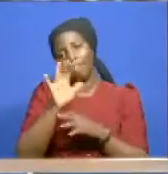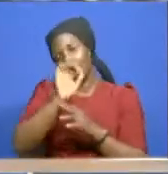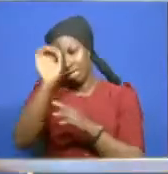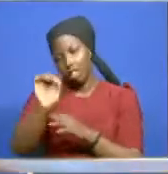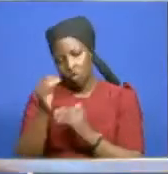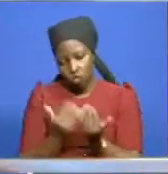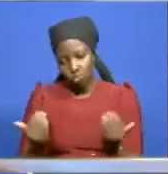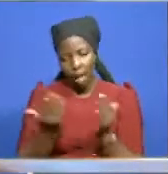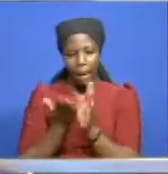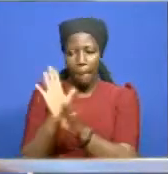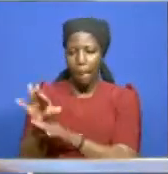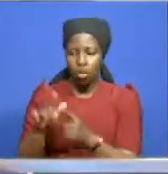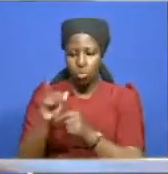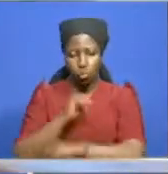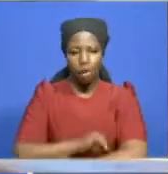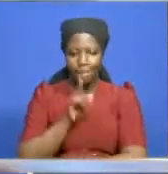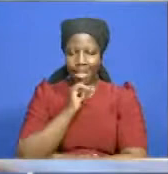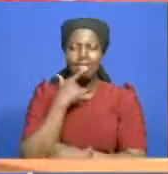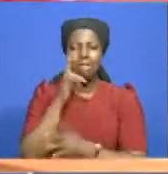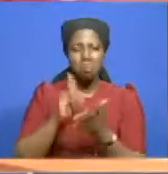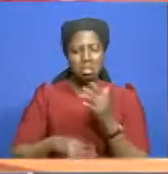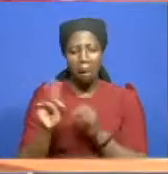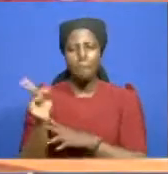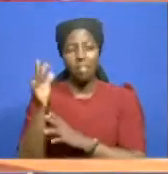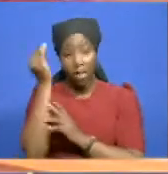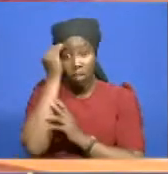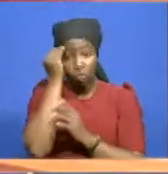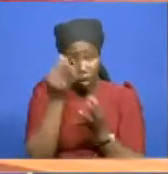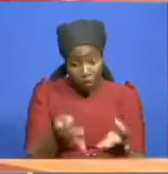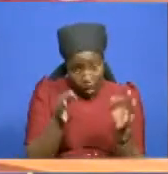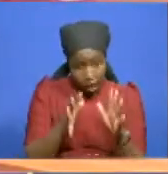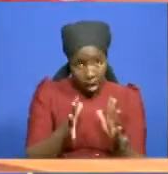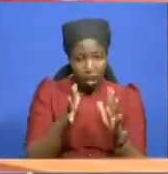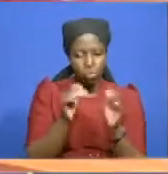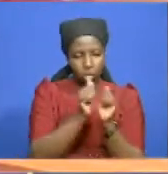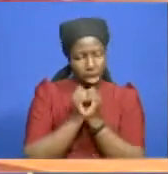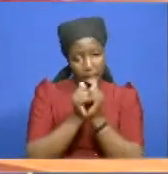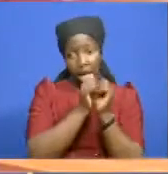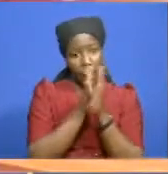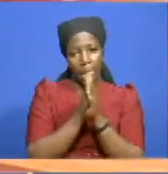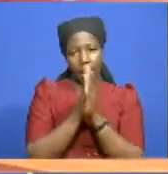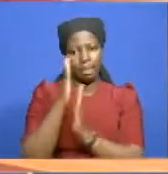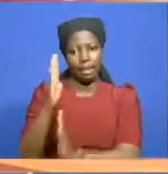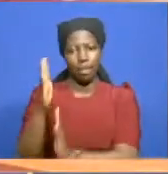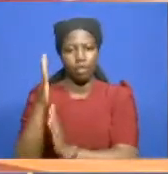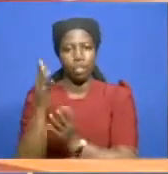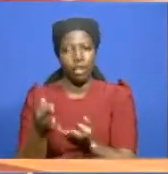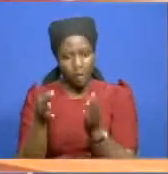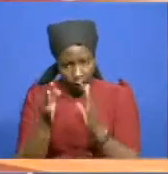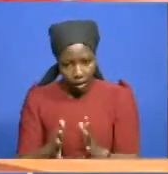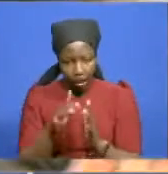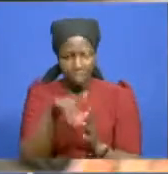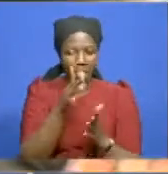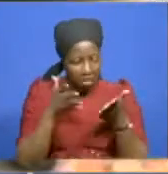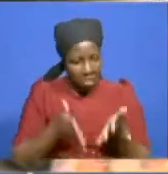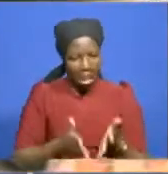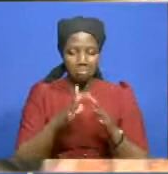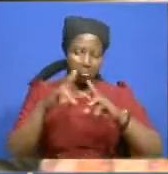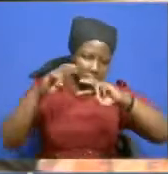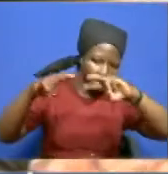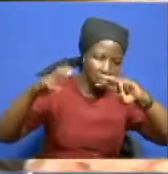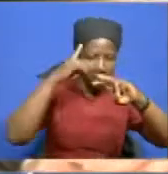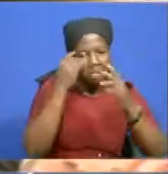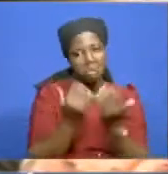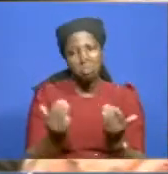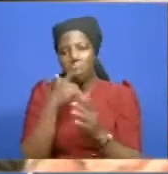have reported back to school, adding that the Ministry of Education officials, in collaboration with security officers, are currently searching for